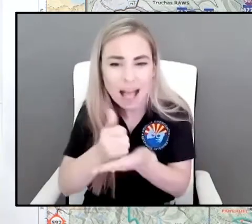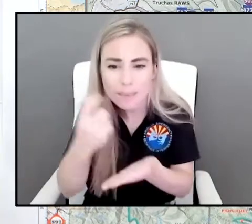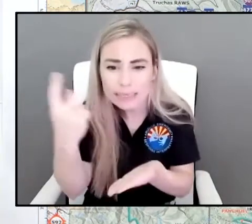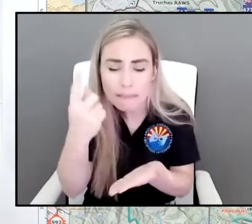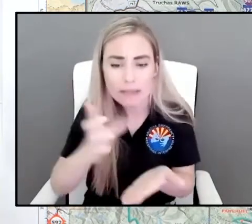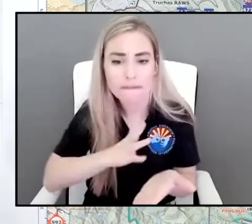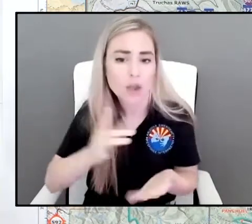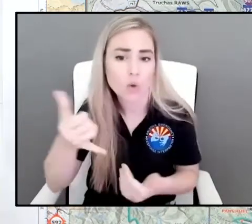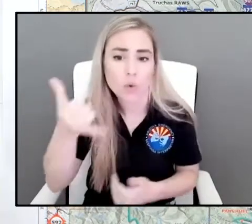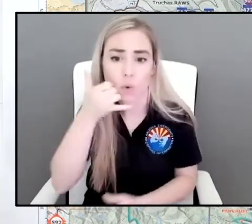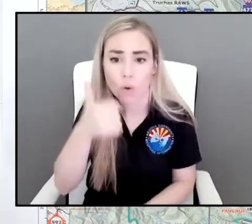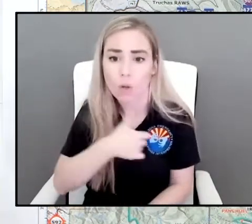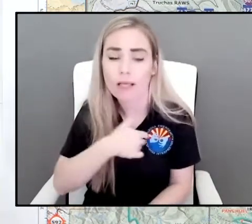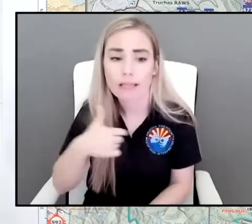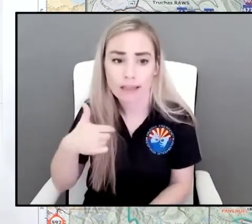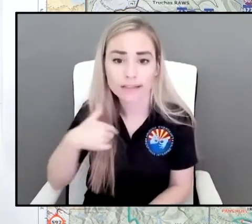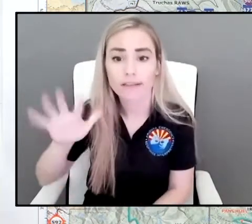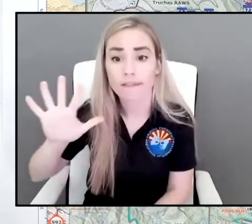call back. Call us at